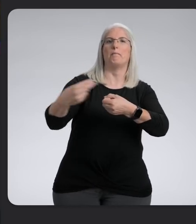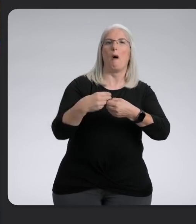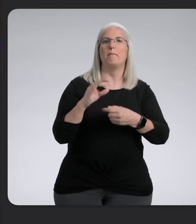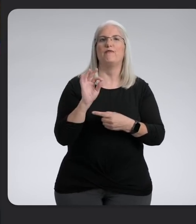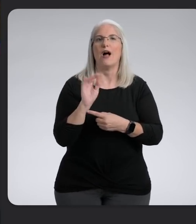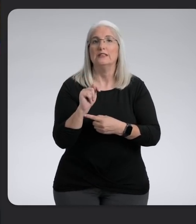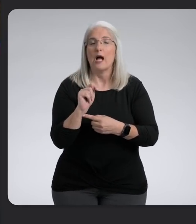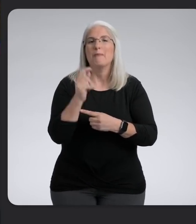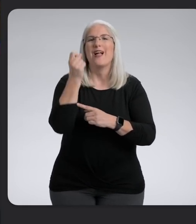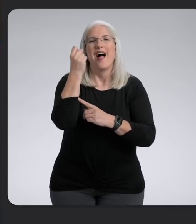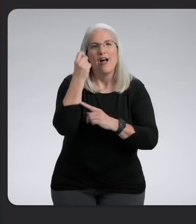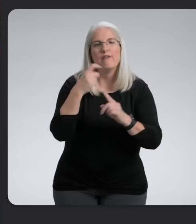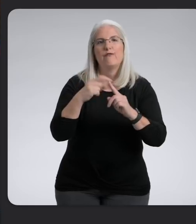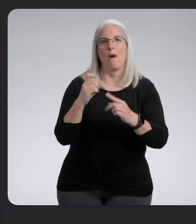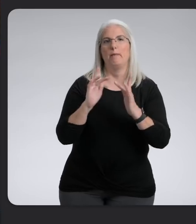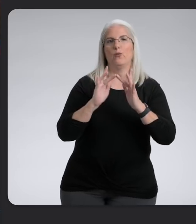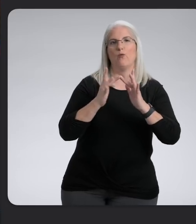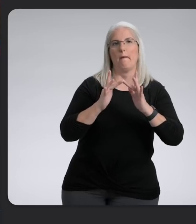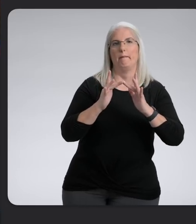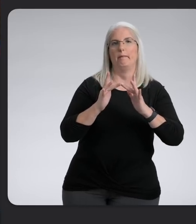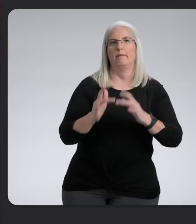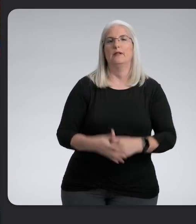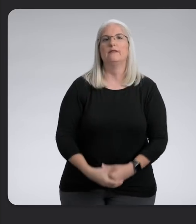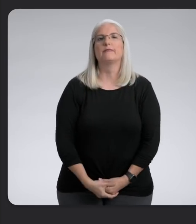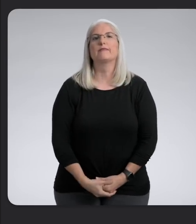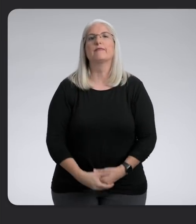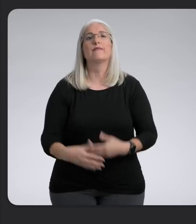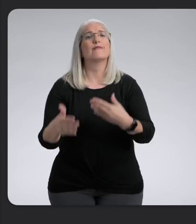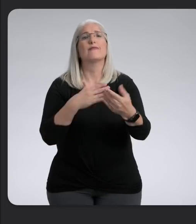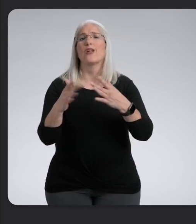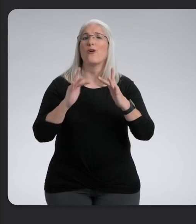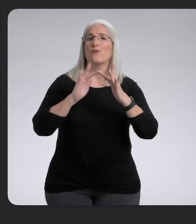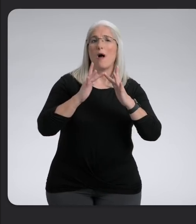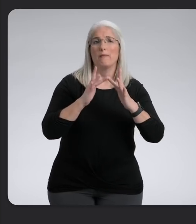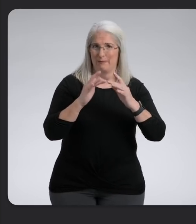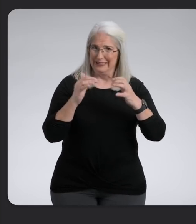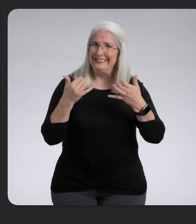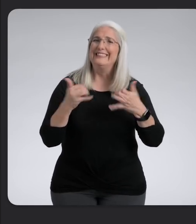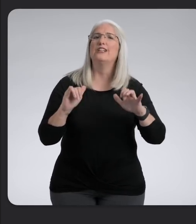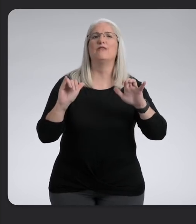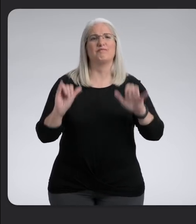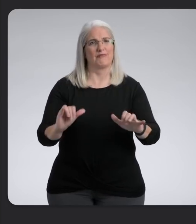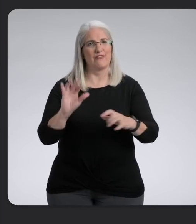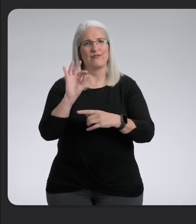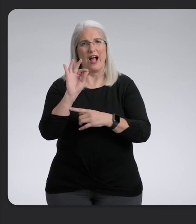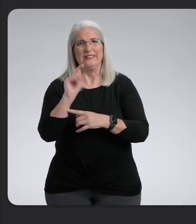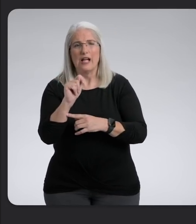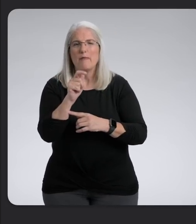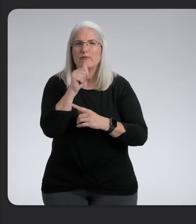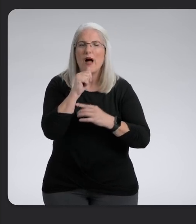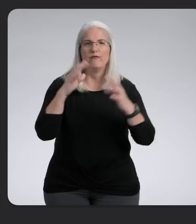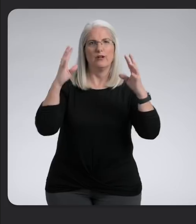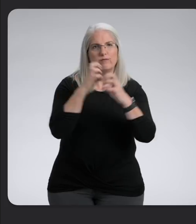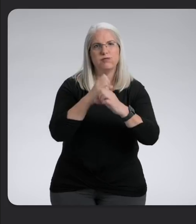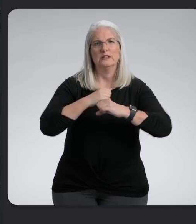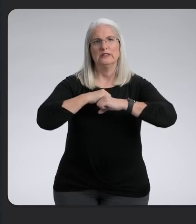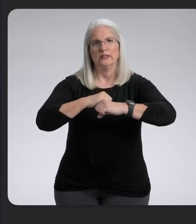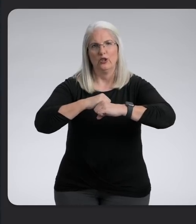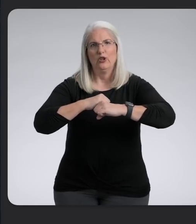browser. And even on the web, FaceTime calls are still end-to-end encrypted, so your privacy is never